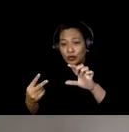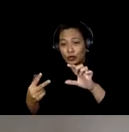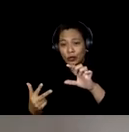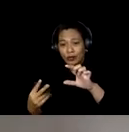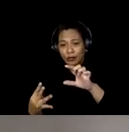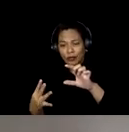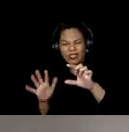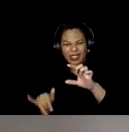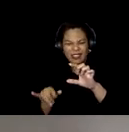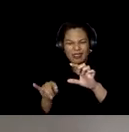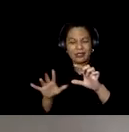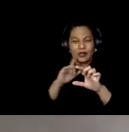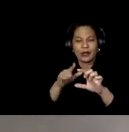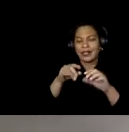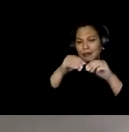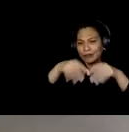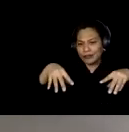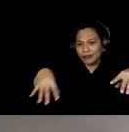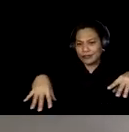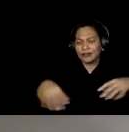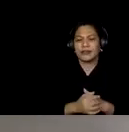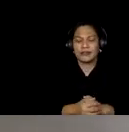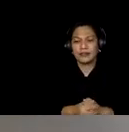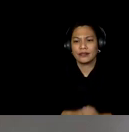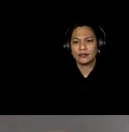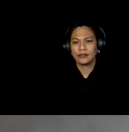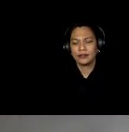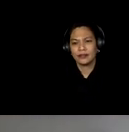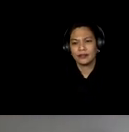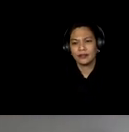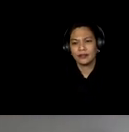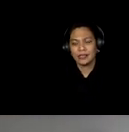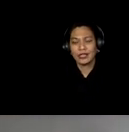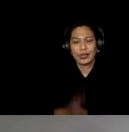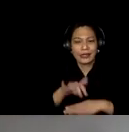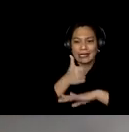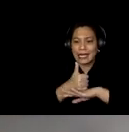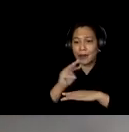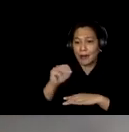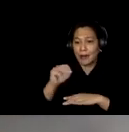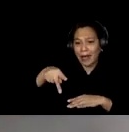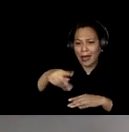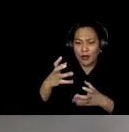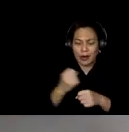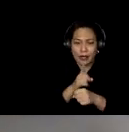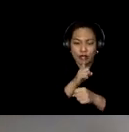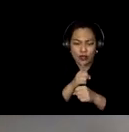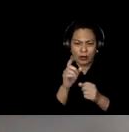under that. Project three is another page under that. So just want to map it out in a way that actually makes